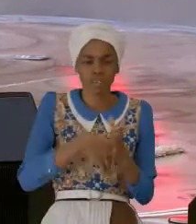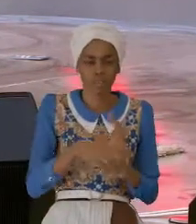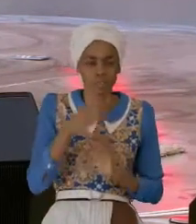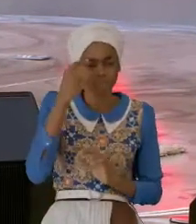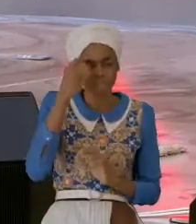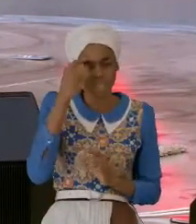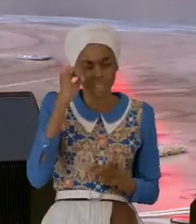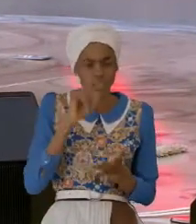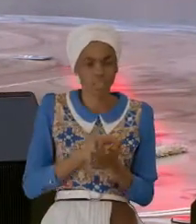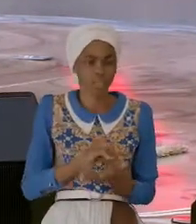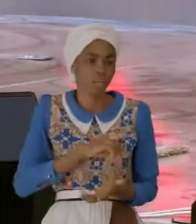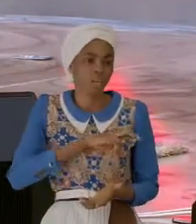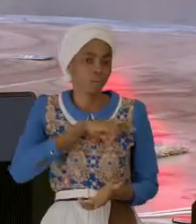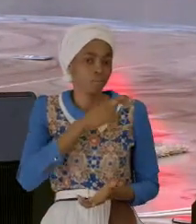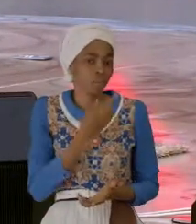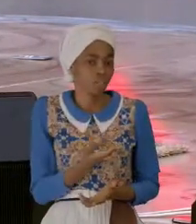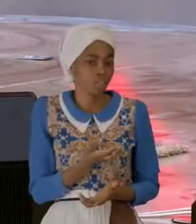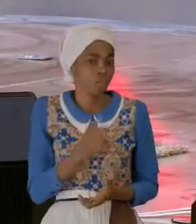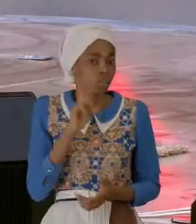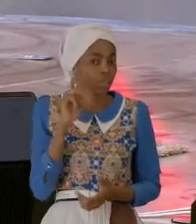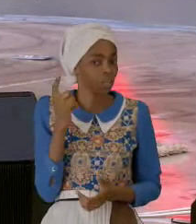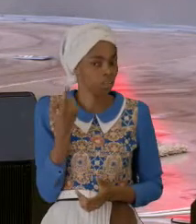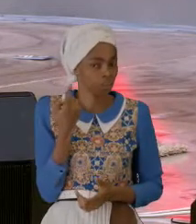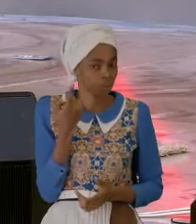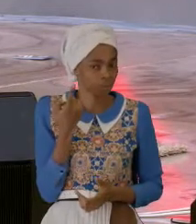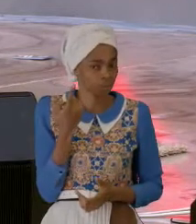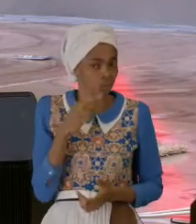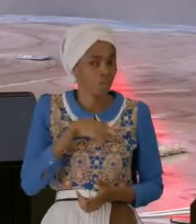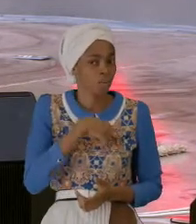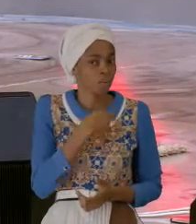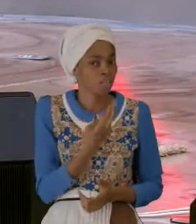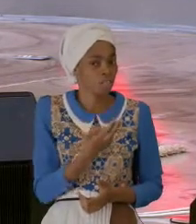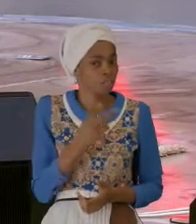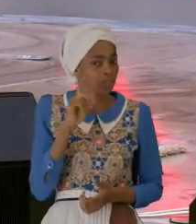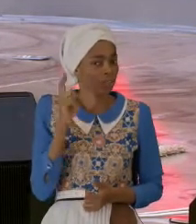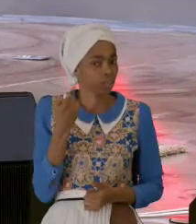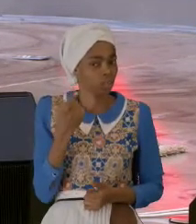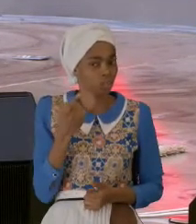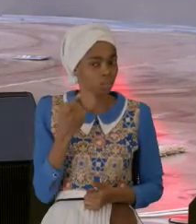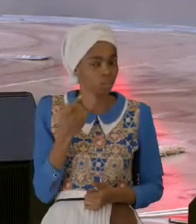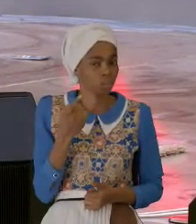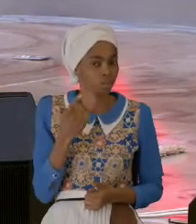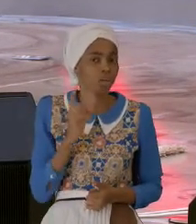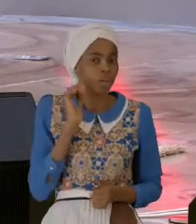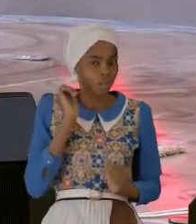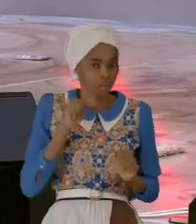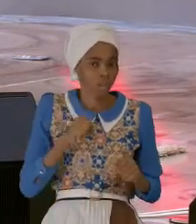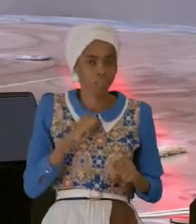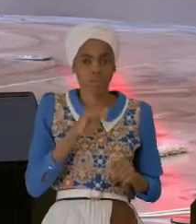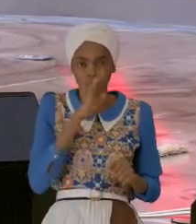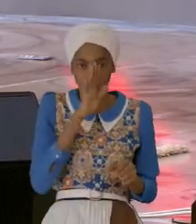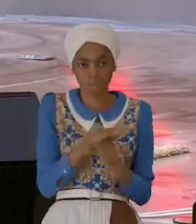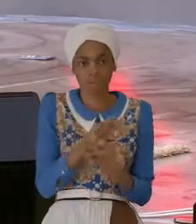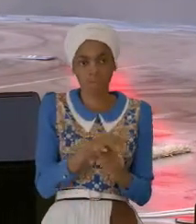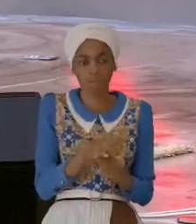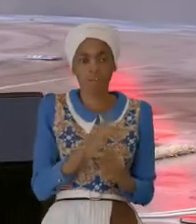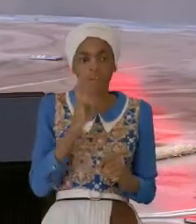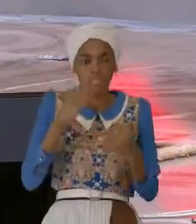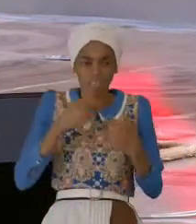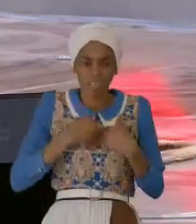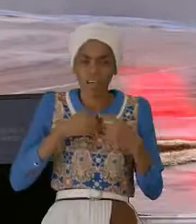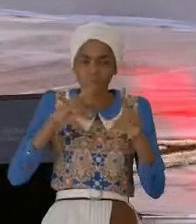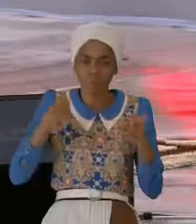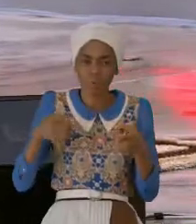that religion alone suffices and they have gone astray